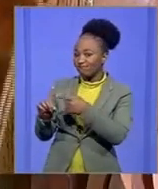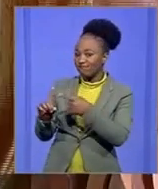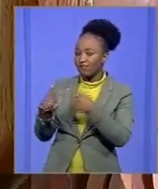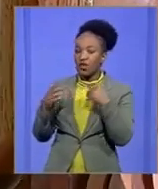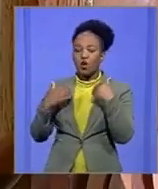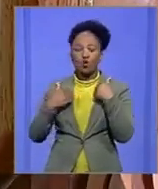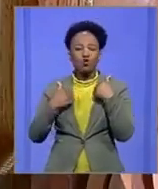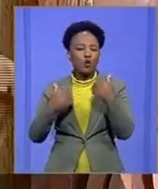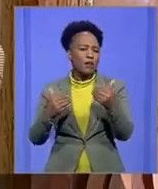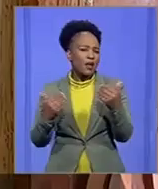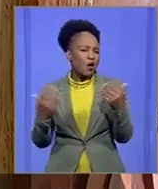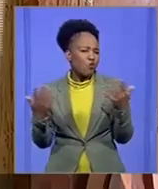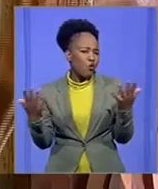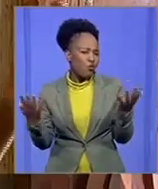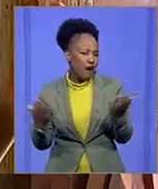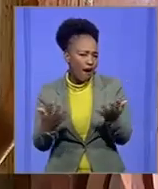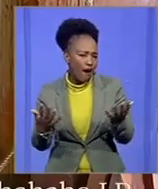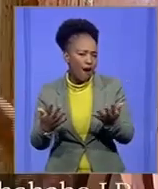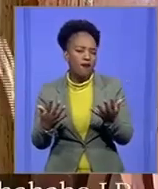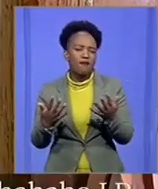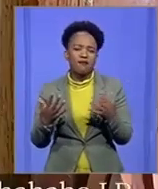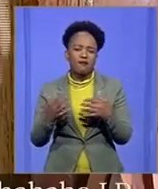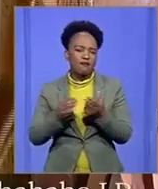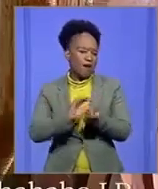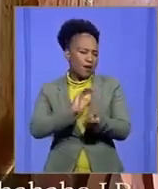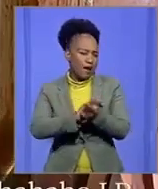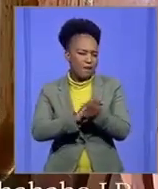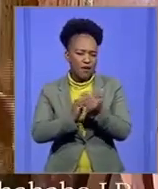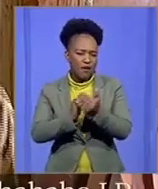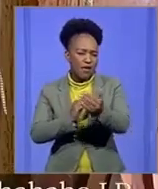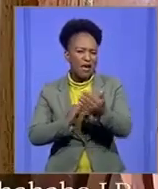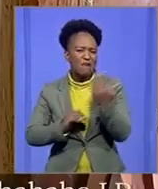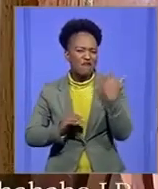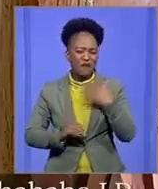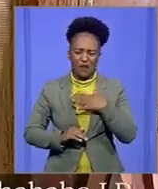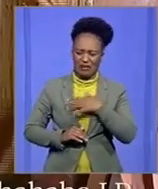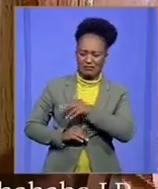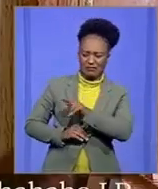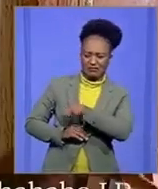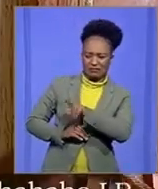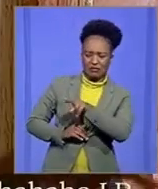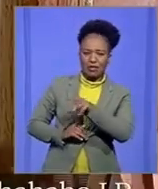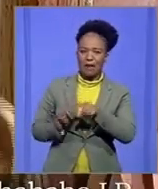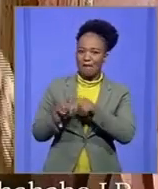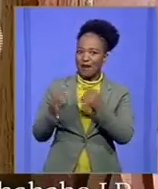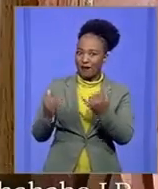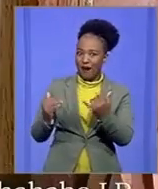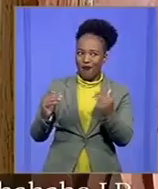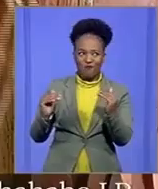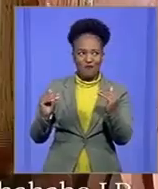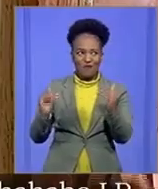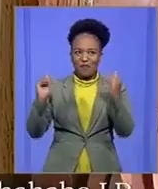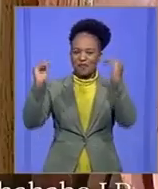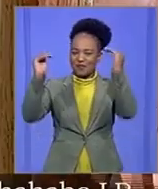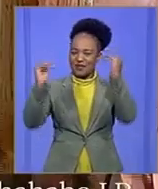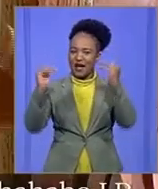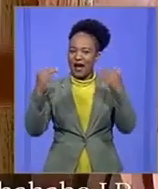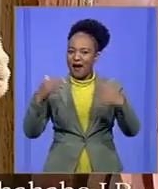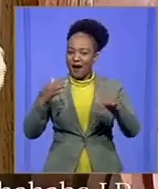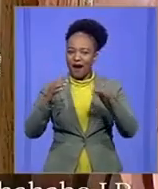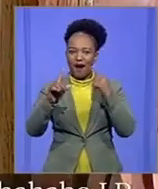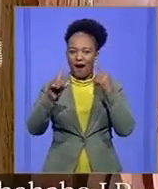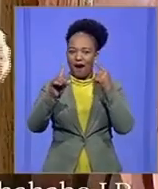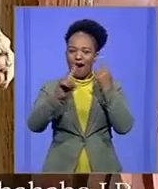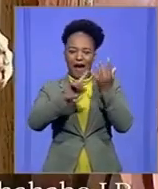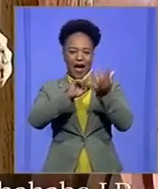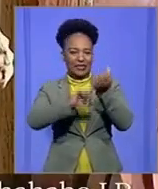dilo jawe gai a di sabiane ene re nyaja ana bele Makhadzi o gweleji a re tsebane makhweni ba ke gulu